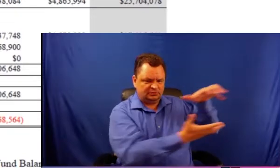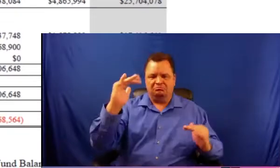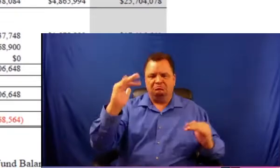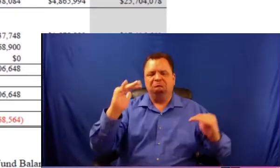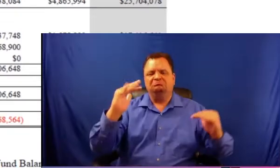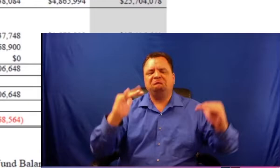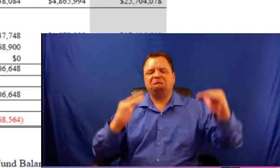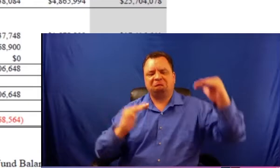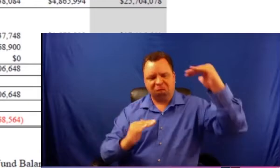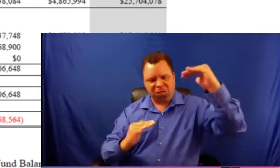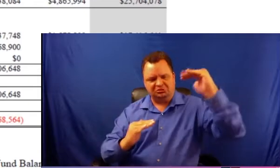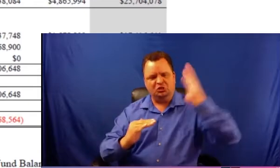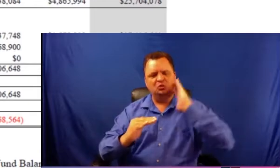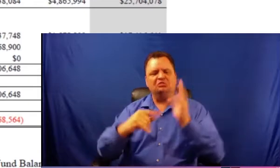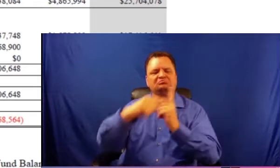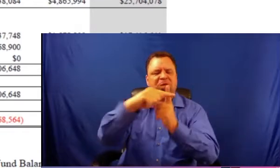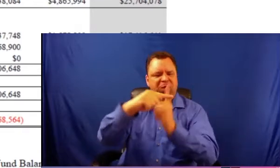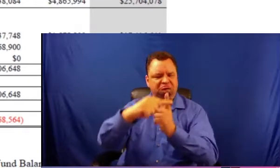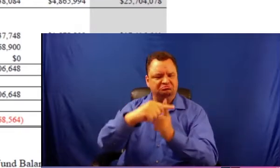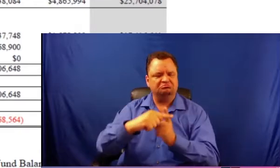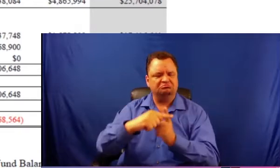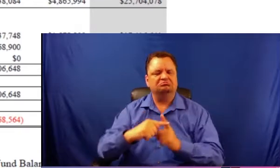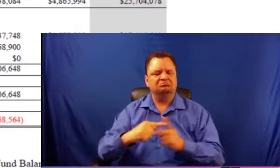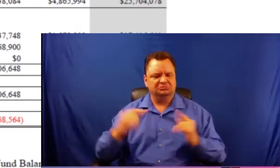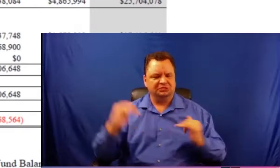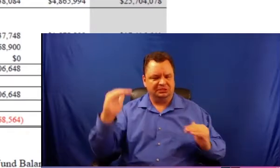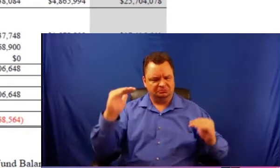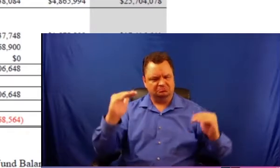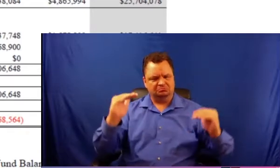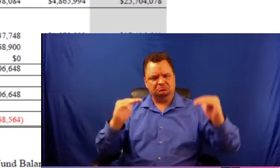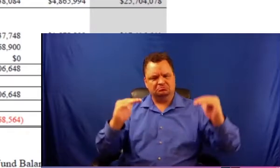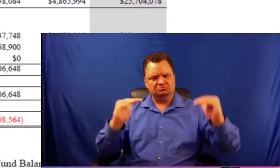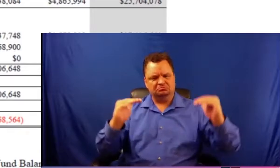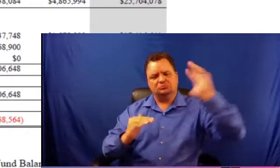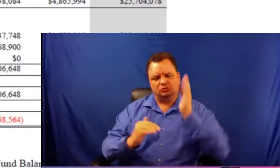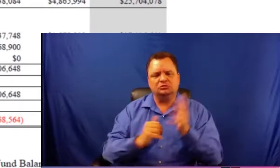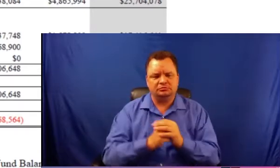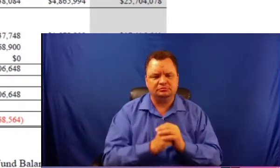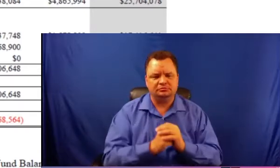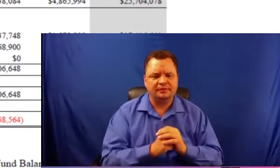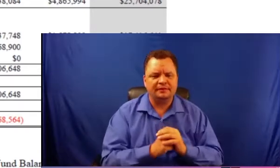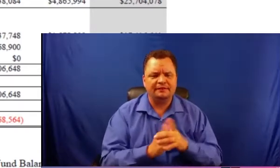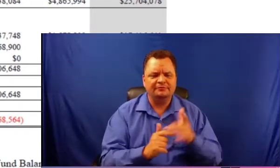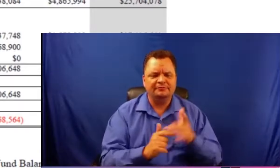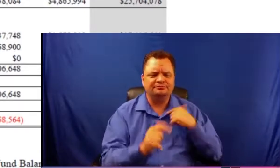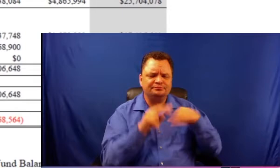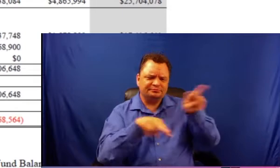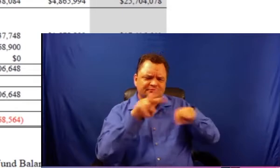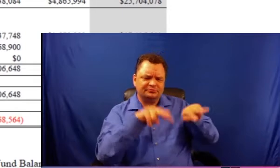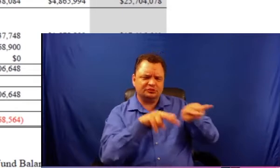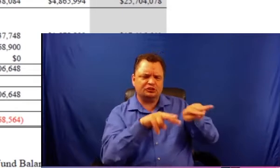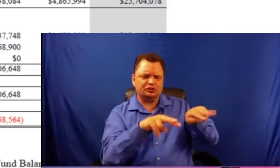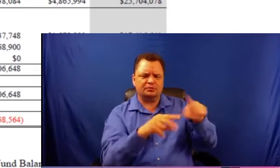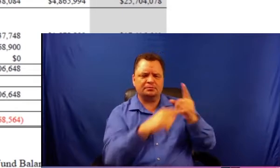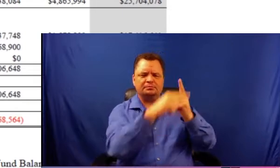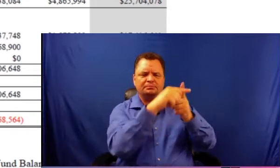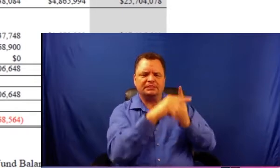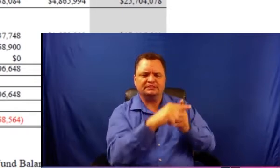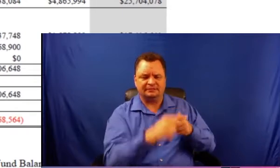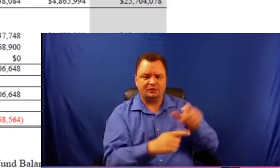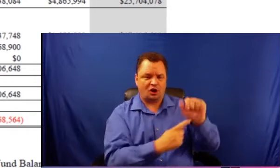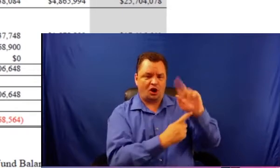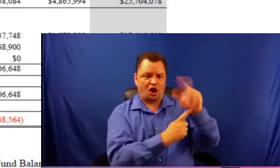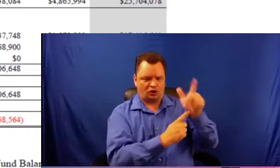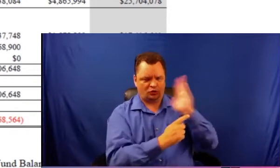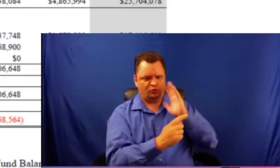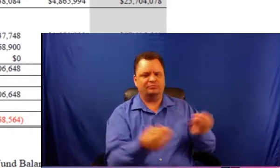positive stance at the next time we meet, so in the August reports. So we have no real concerns there. Overall,